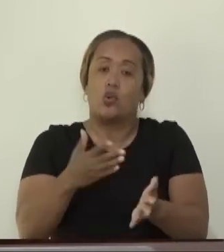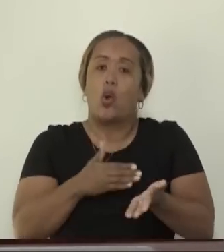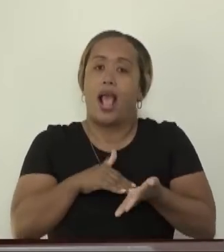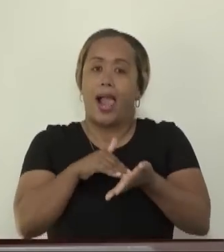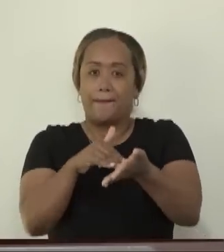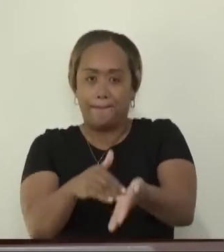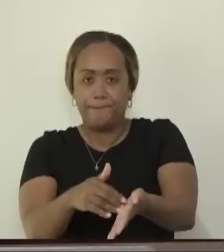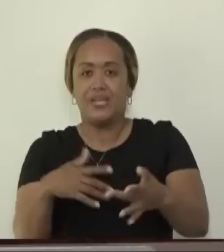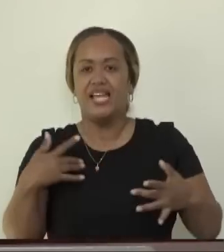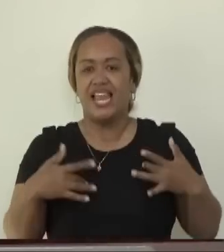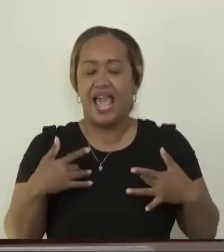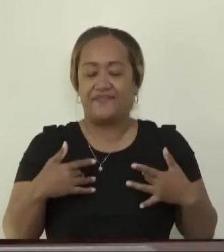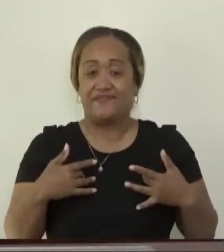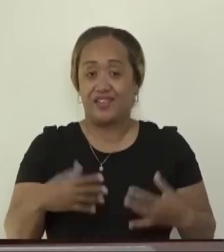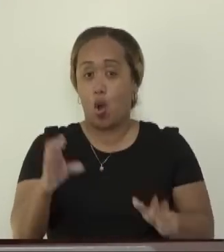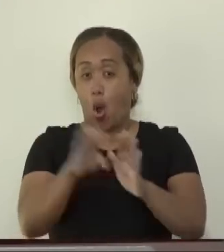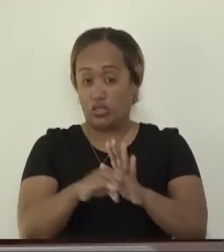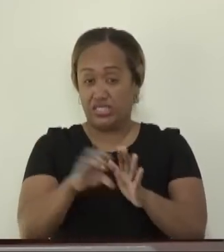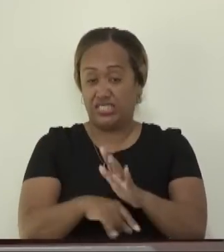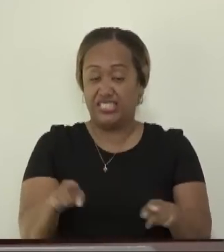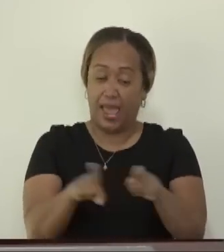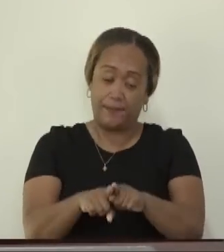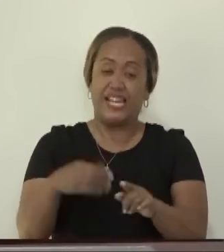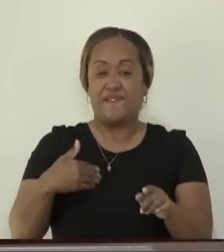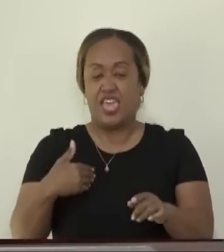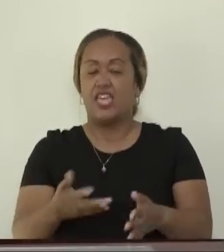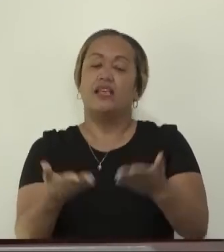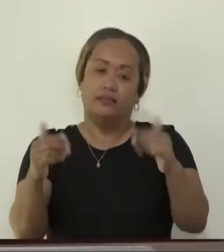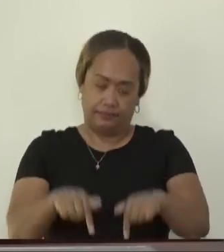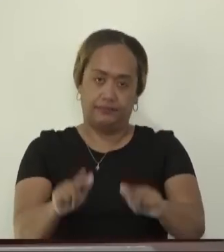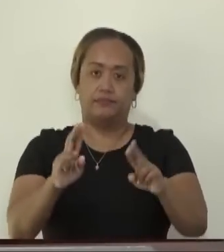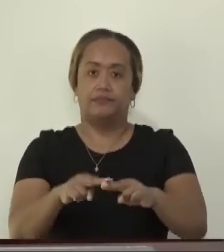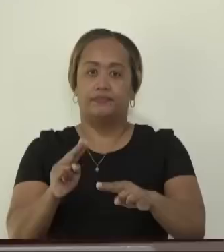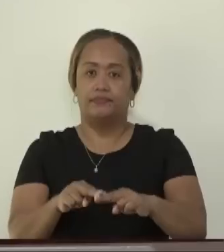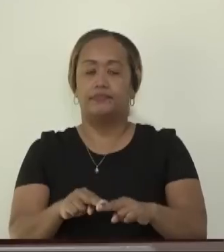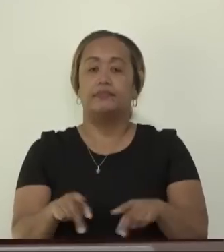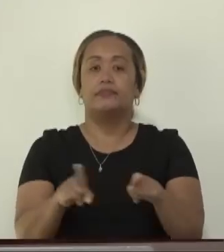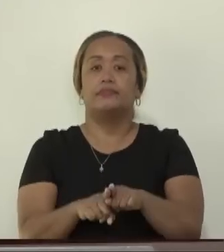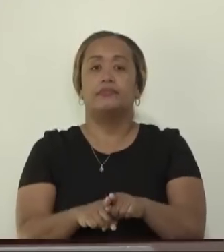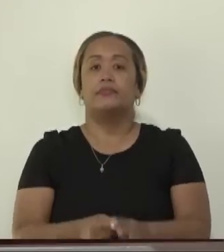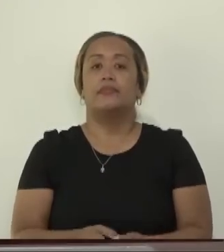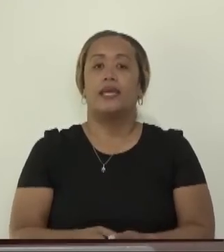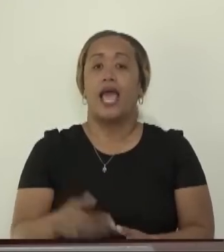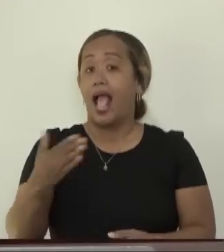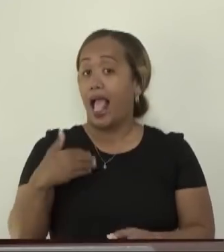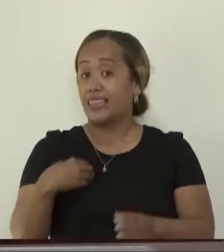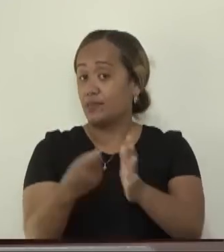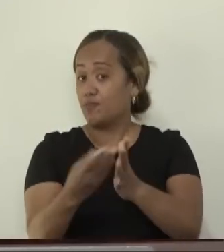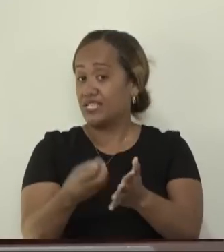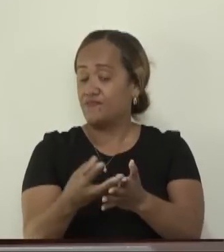the rising cost of living and meet the needs of the recipients. Health expenditure will